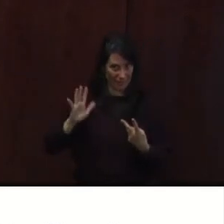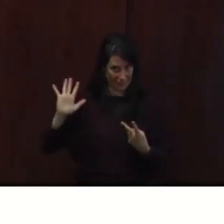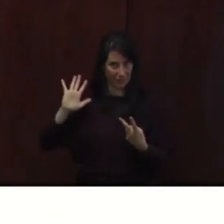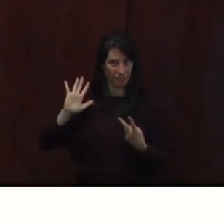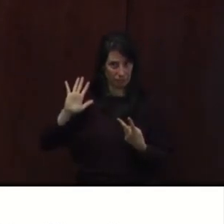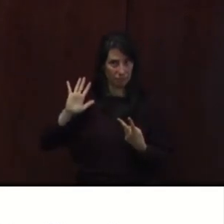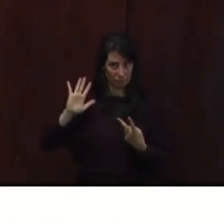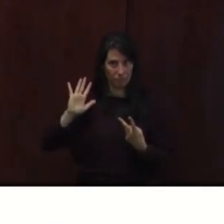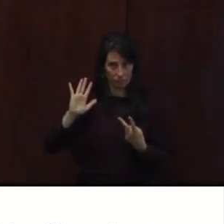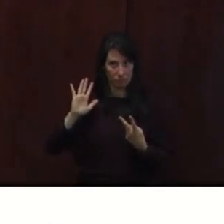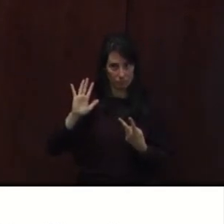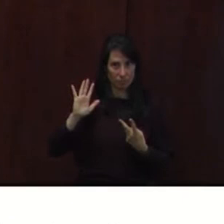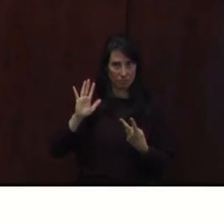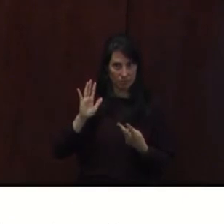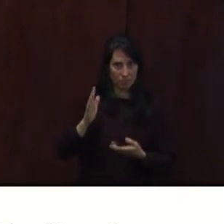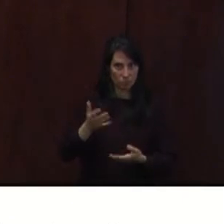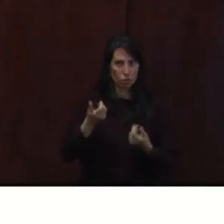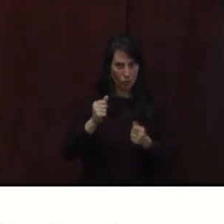vaccinations for folks.